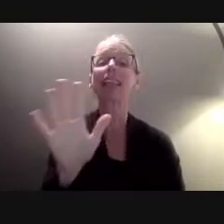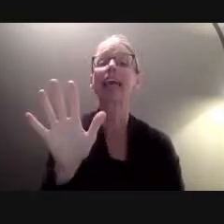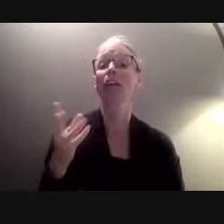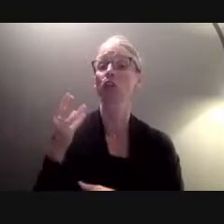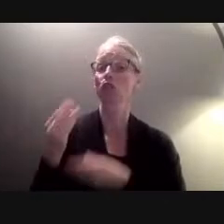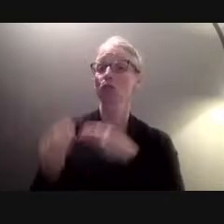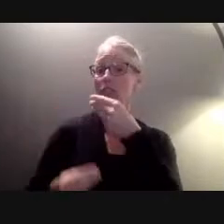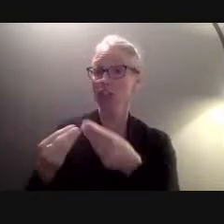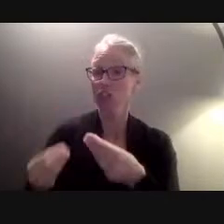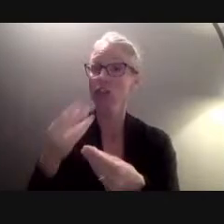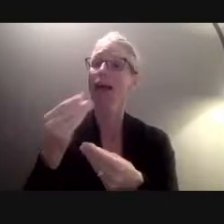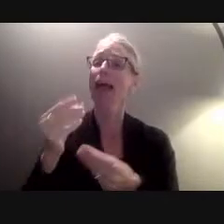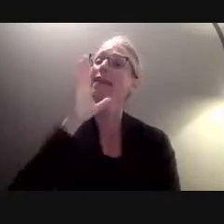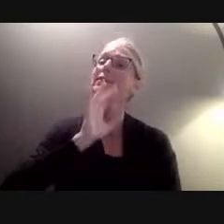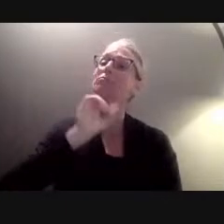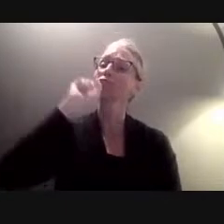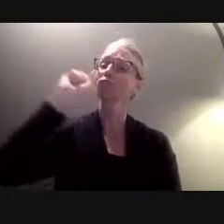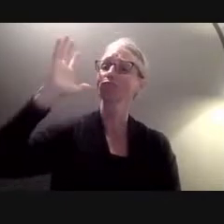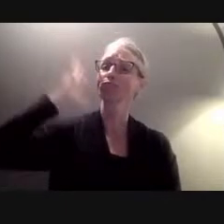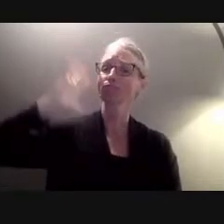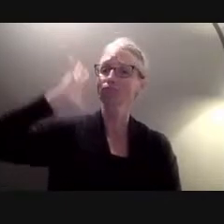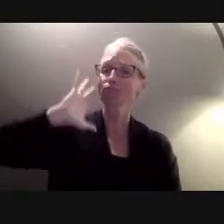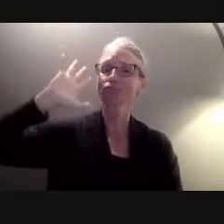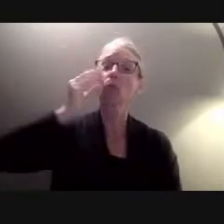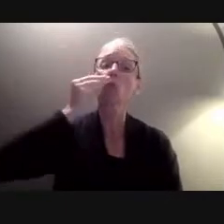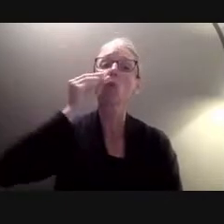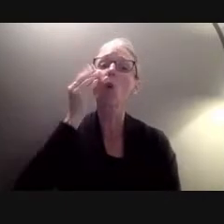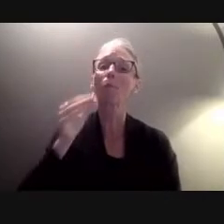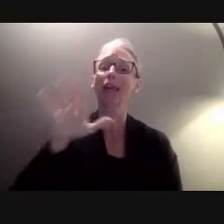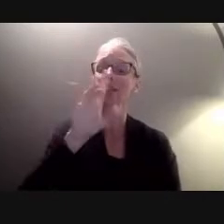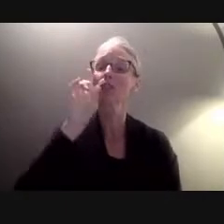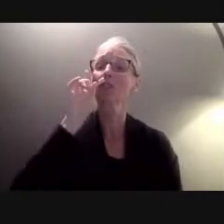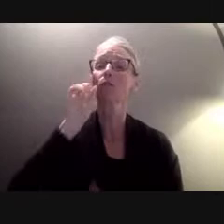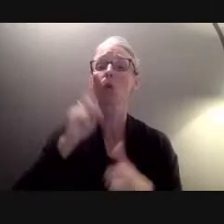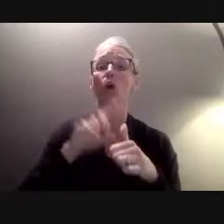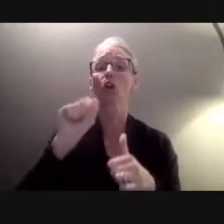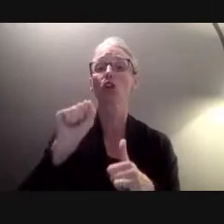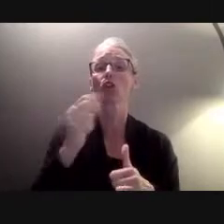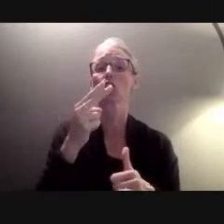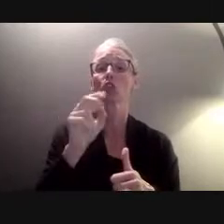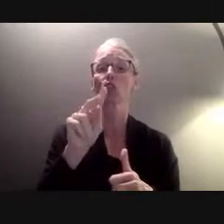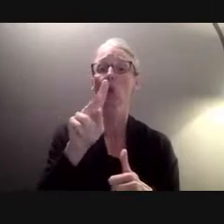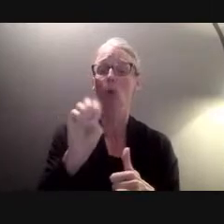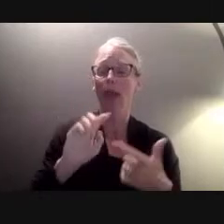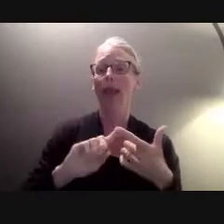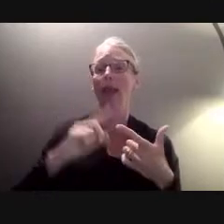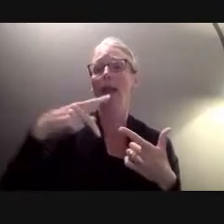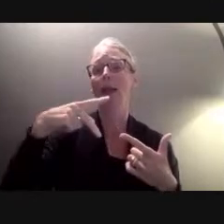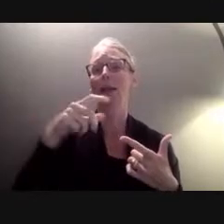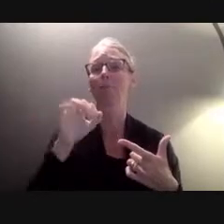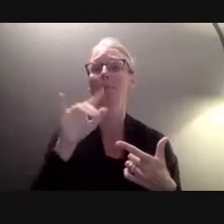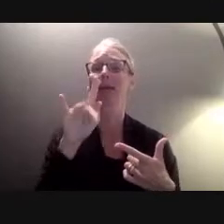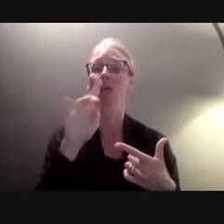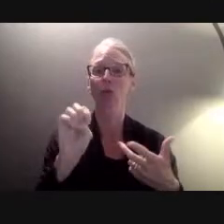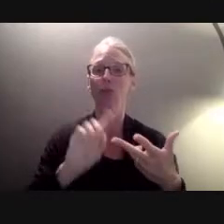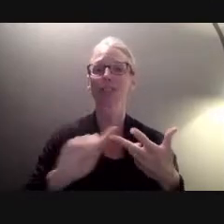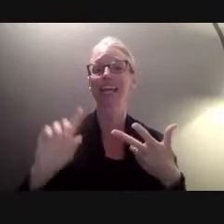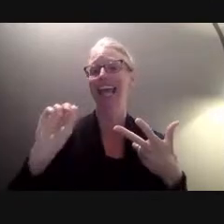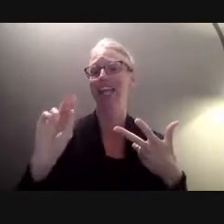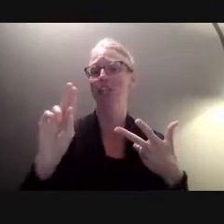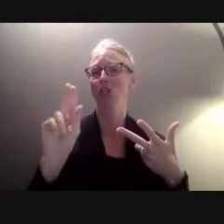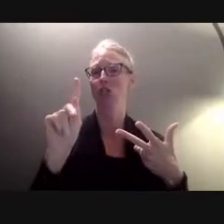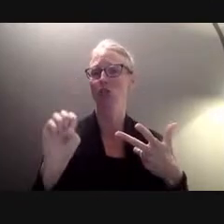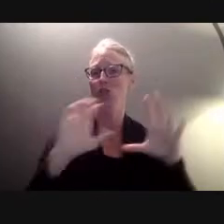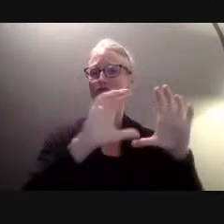traditional and ancestral homelands of the Shoshone, Paiute, and Ute tribes. The state of